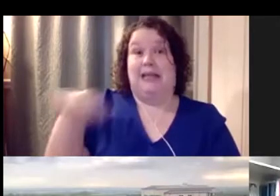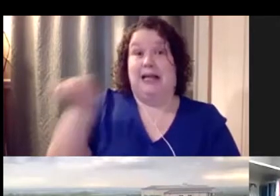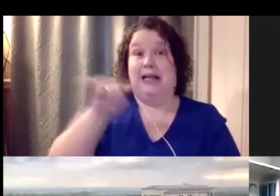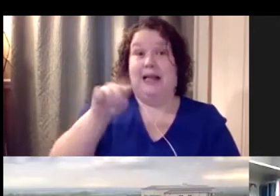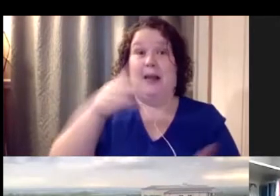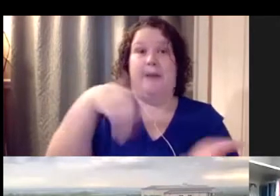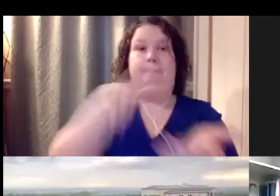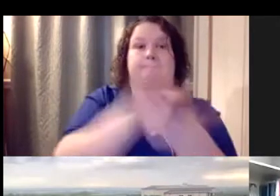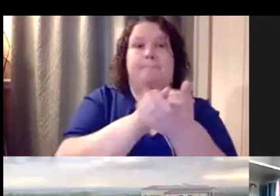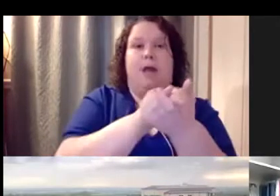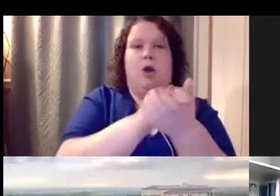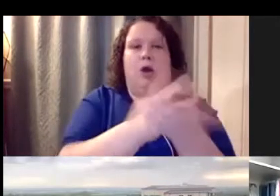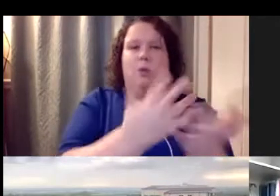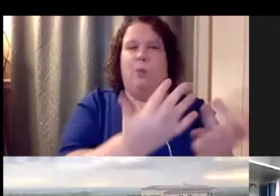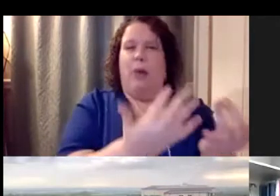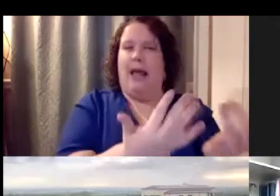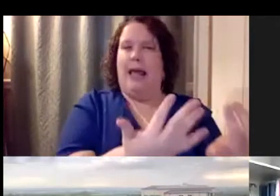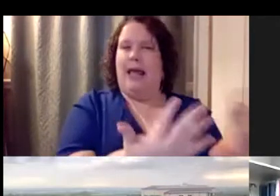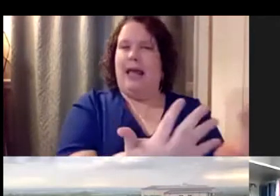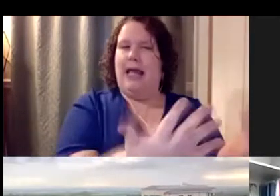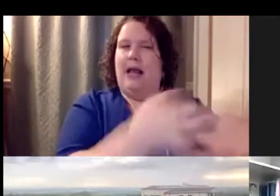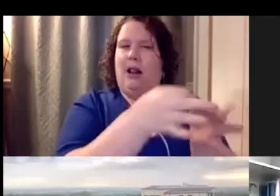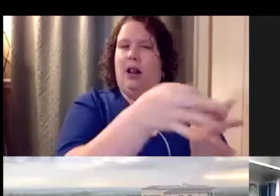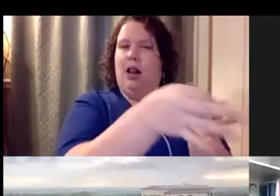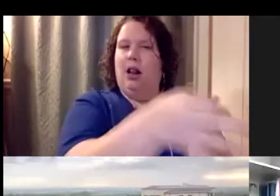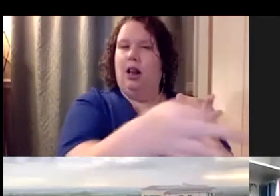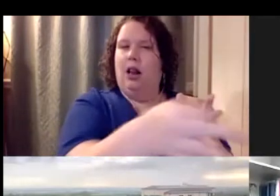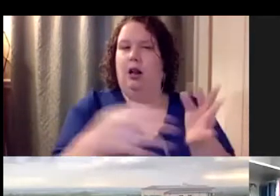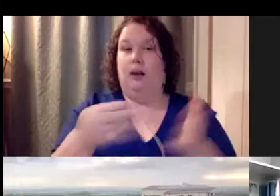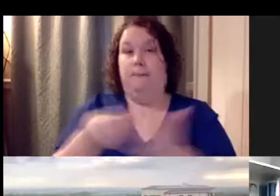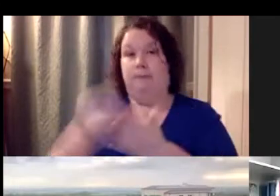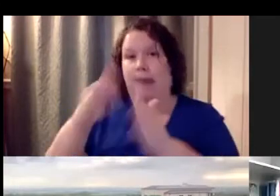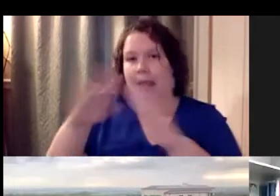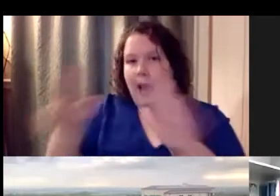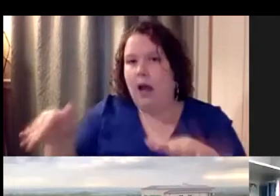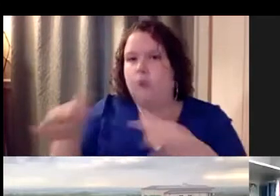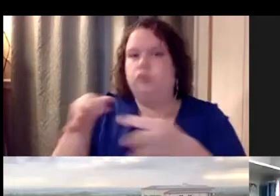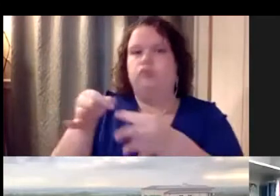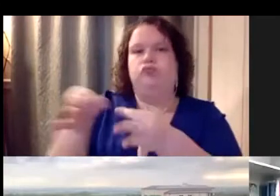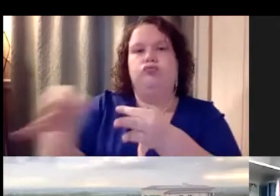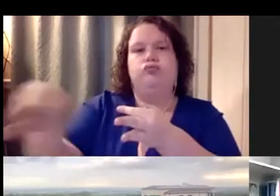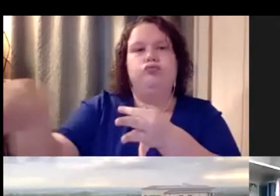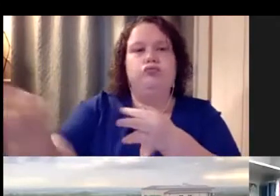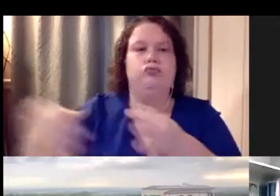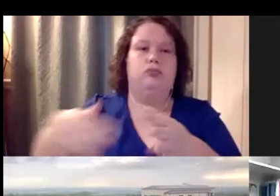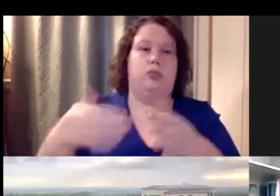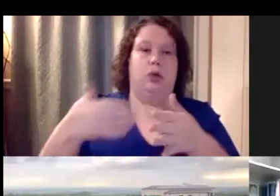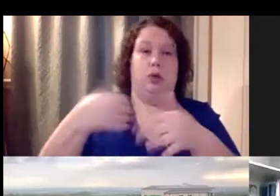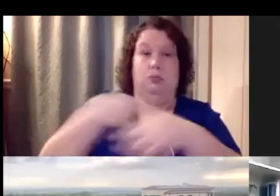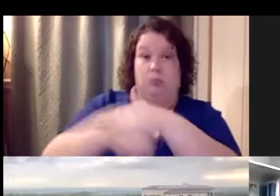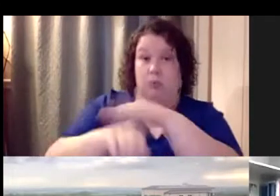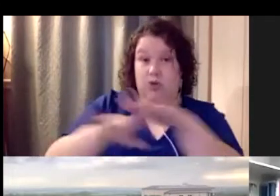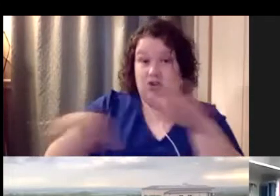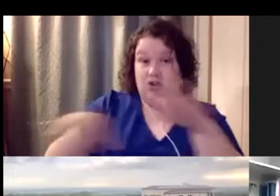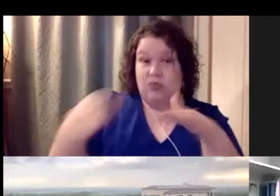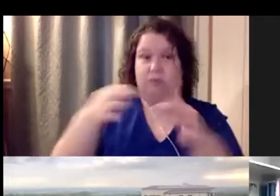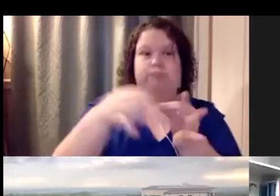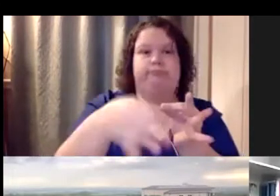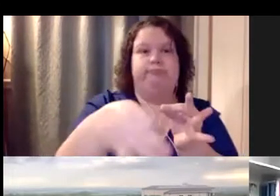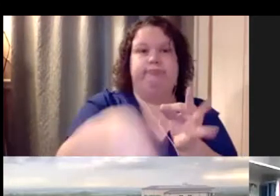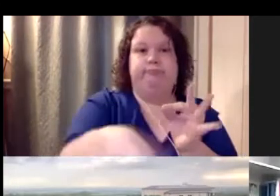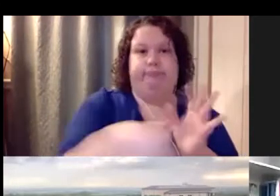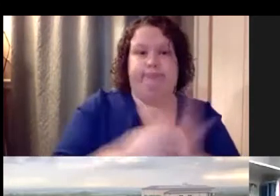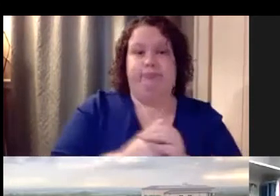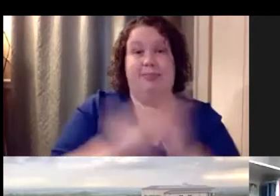And so many of them had delayed that decisions to have kids. Well, now they're getting into those years